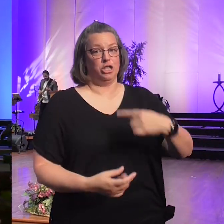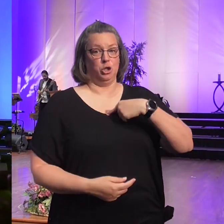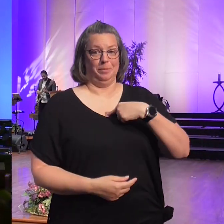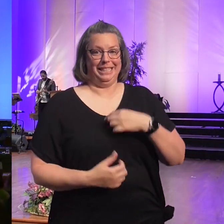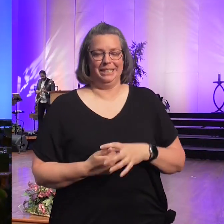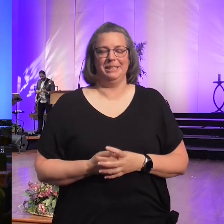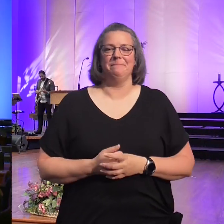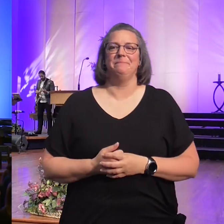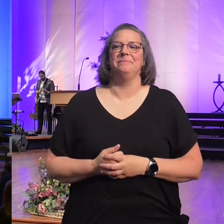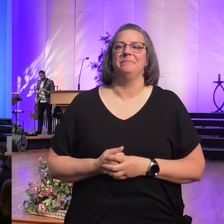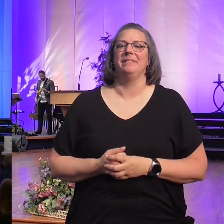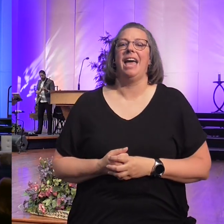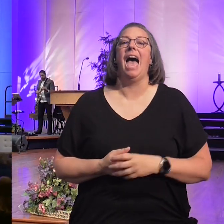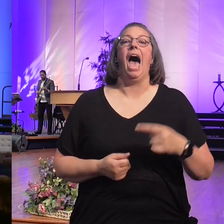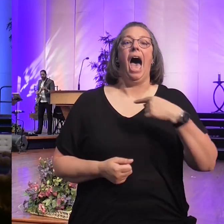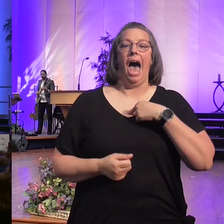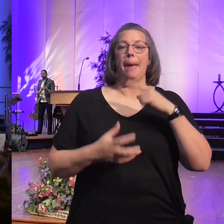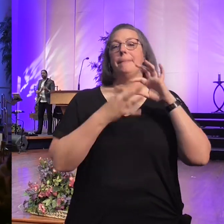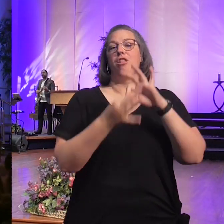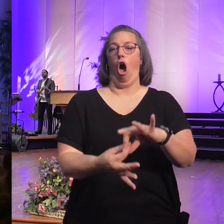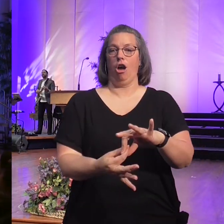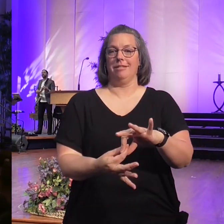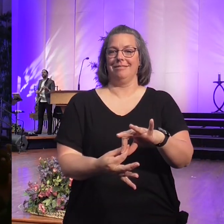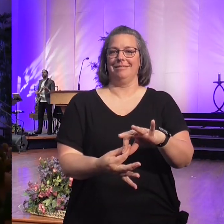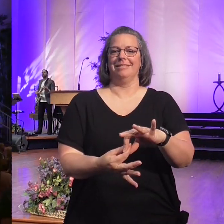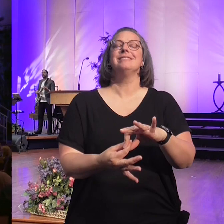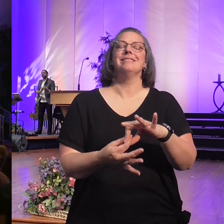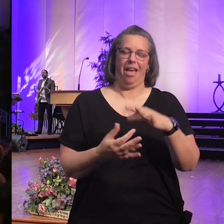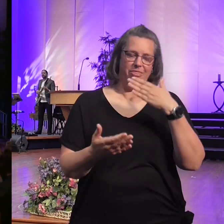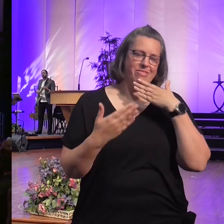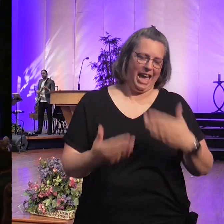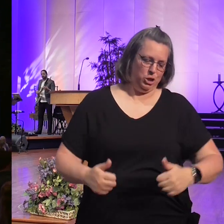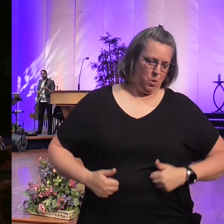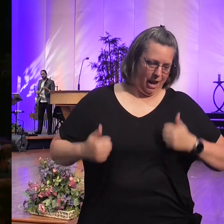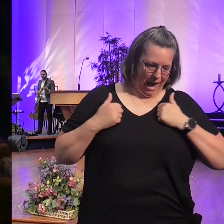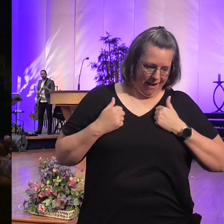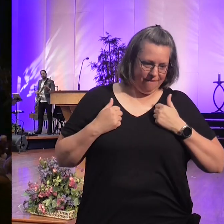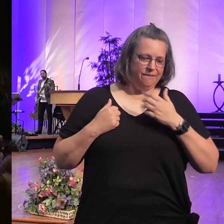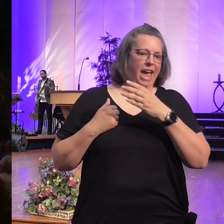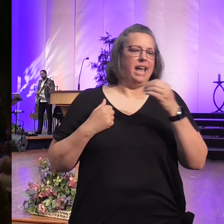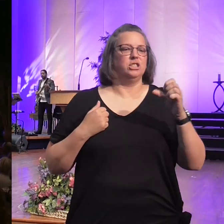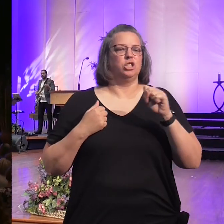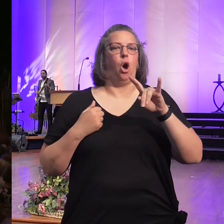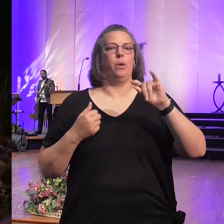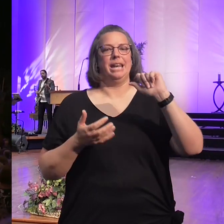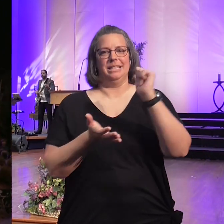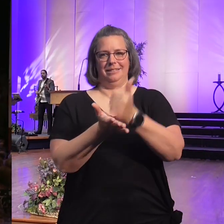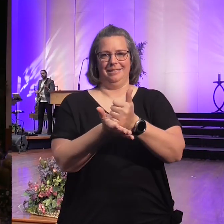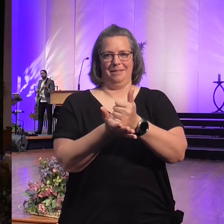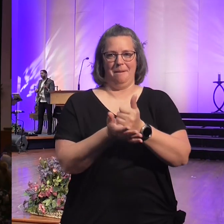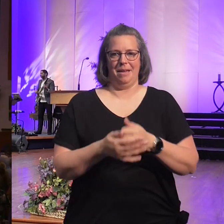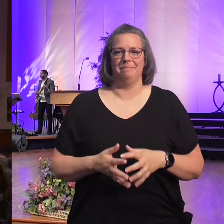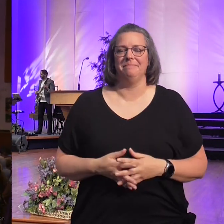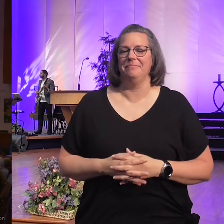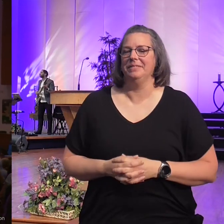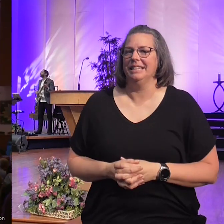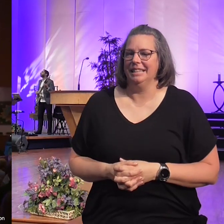me. I belong. Thank you, life. And so it is.